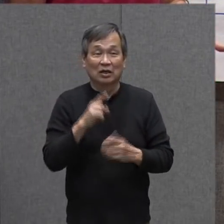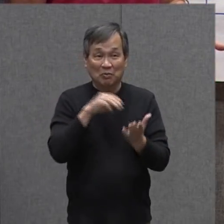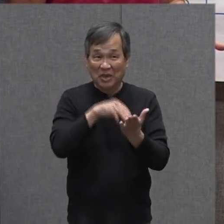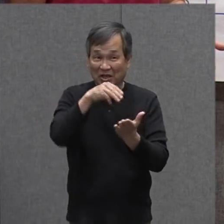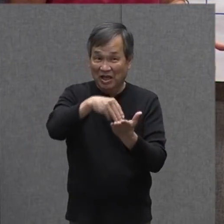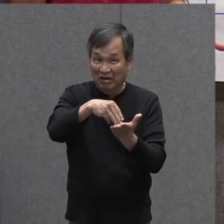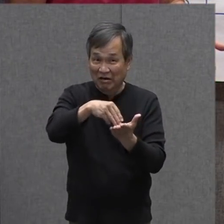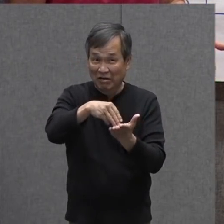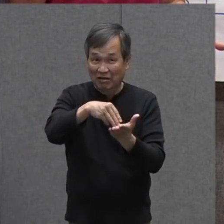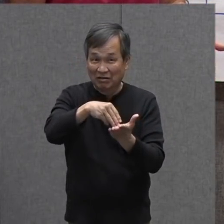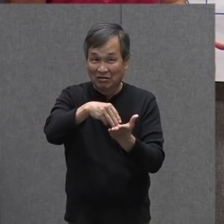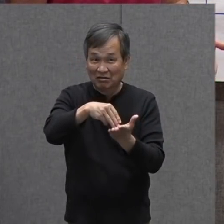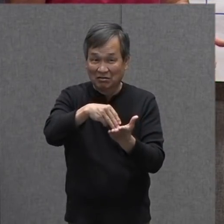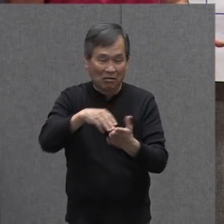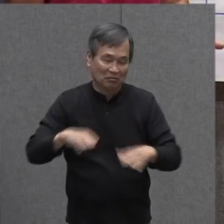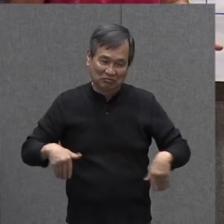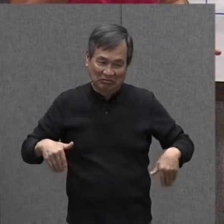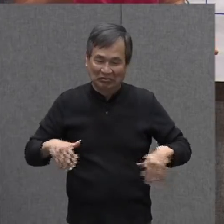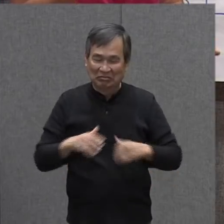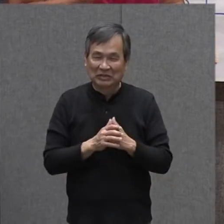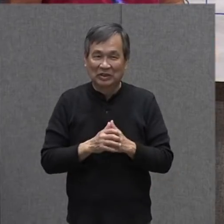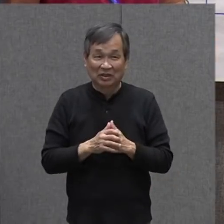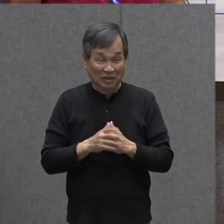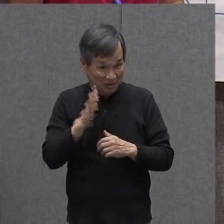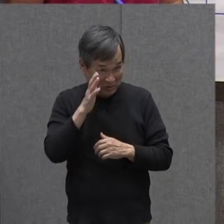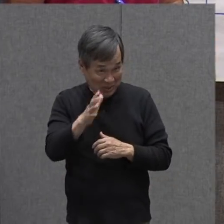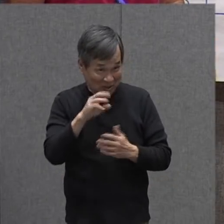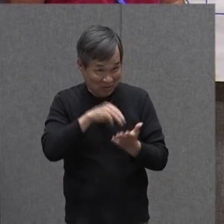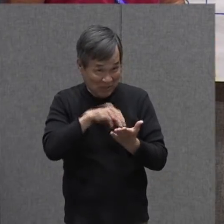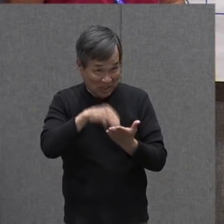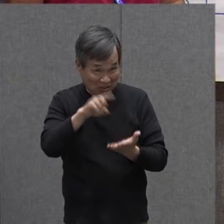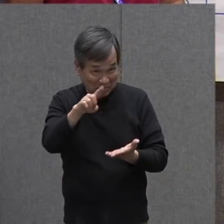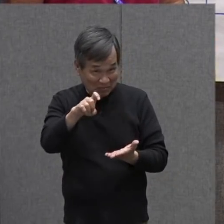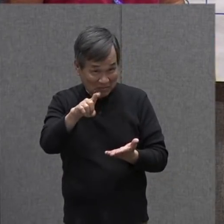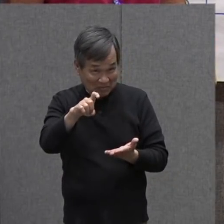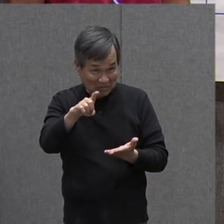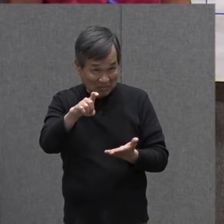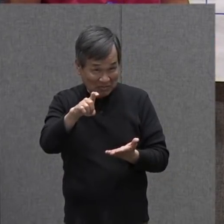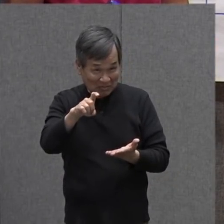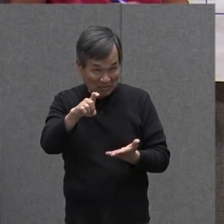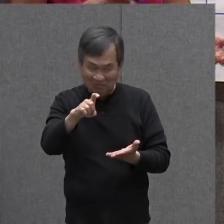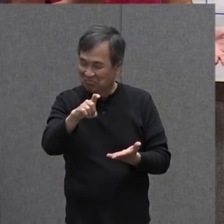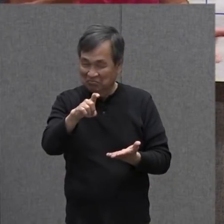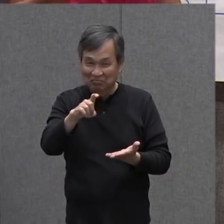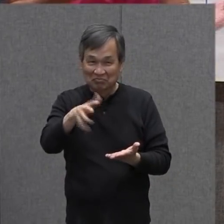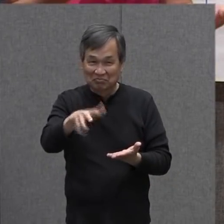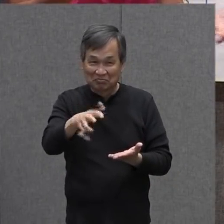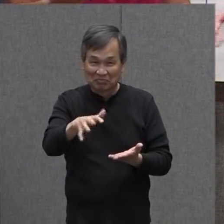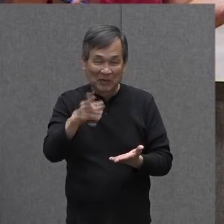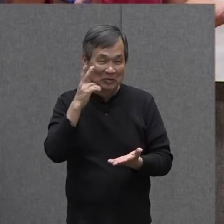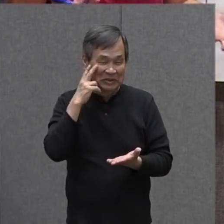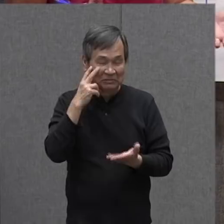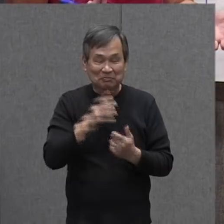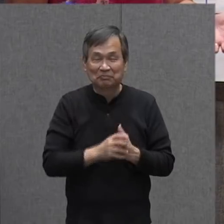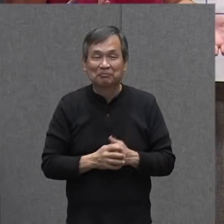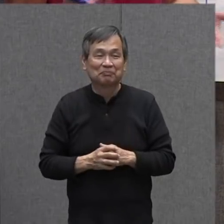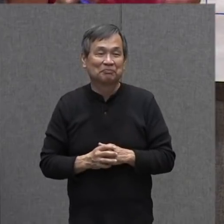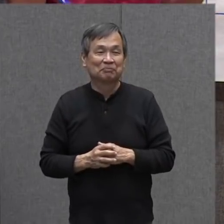own. So hopefully you've worked on it and we can work it out together to see if you are correct in your